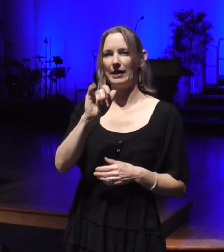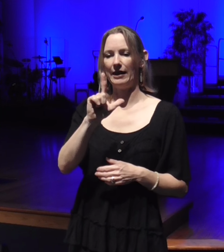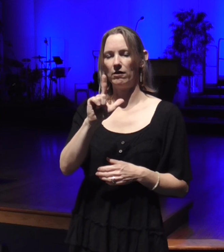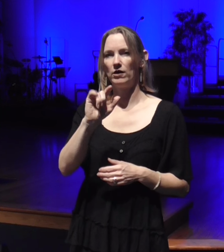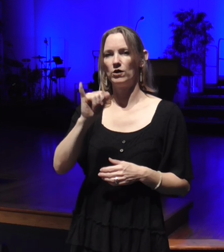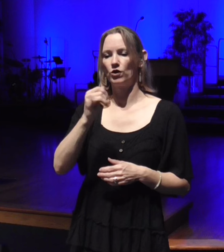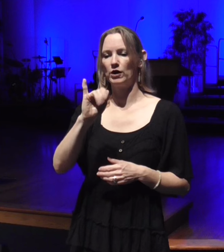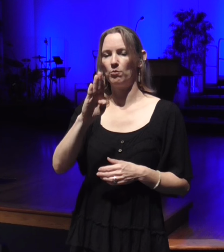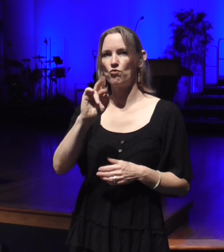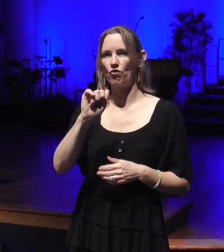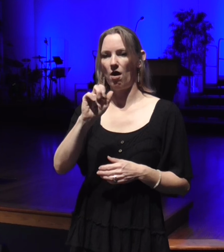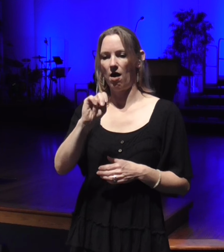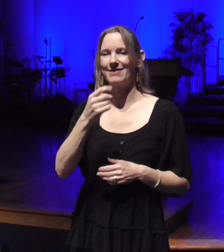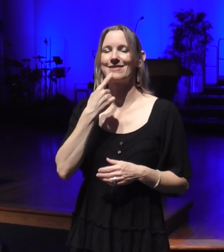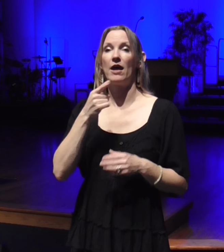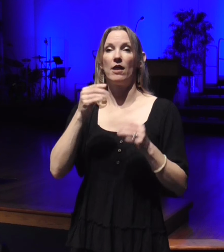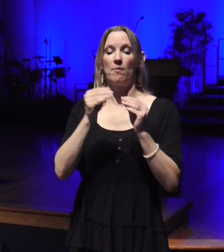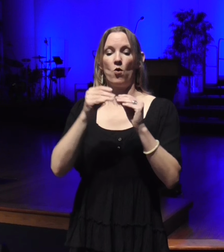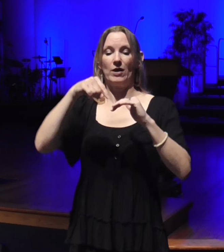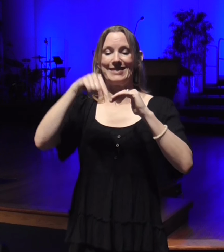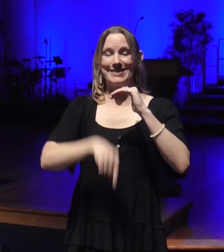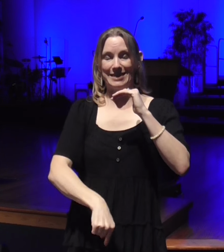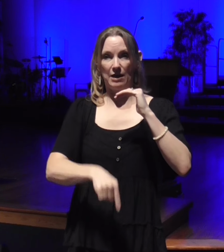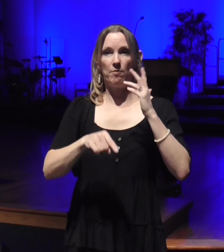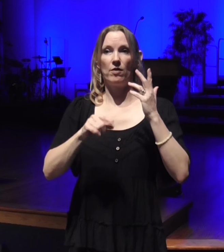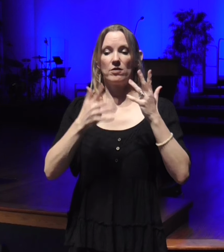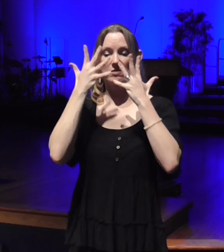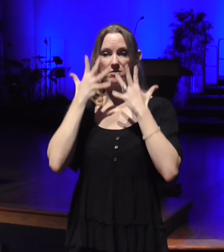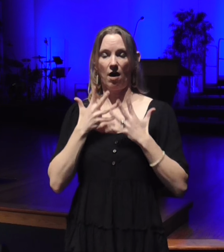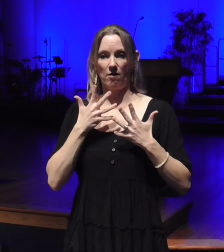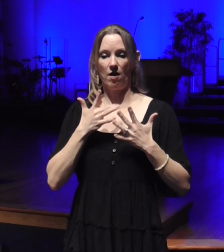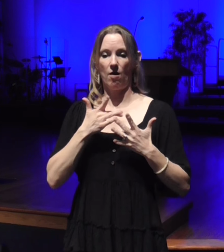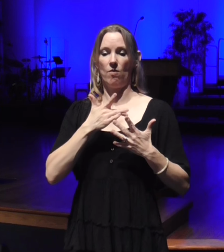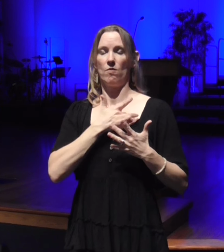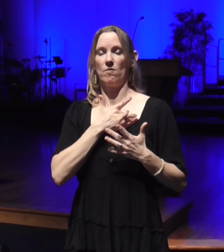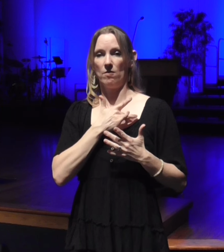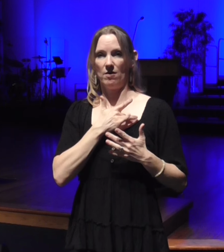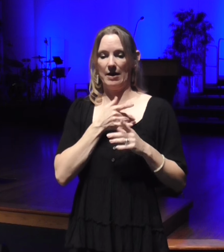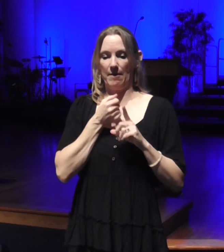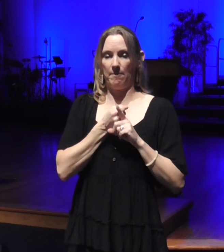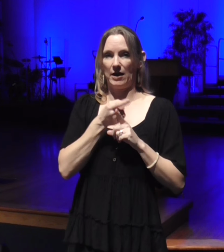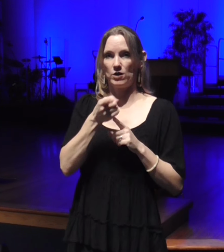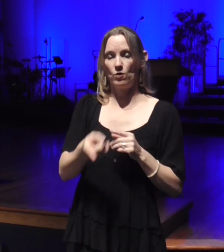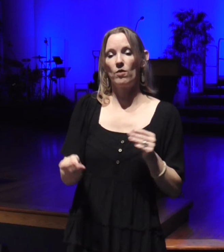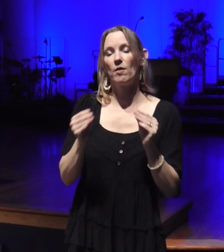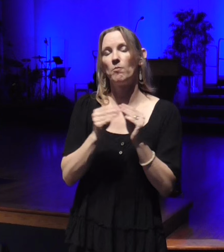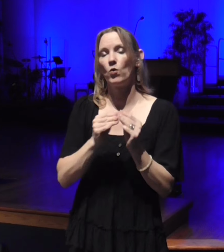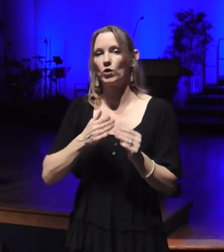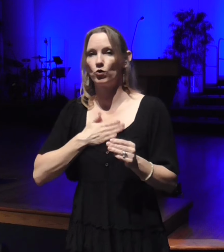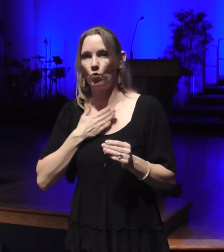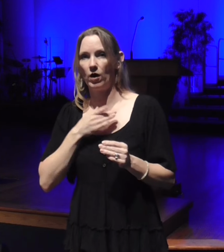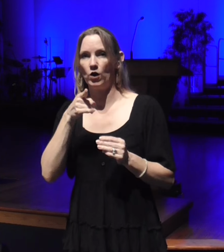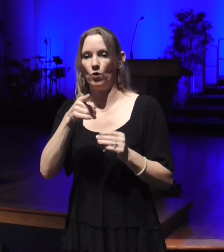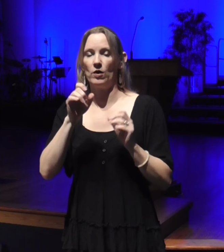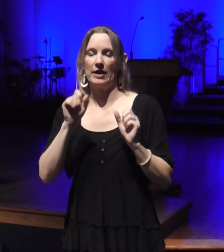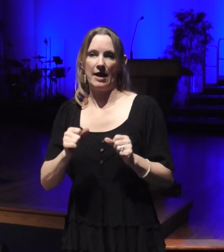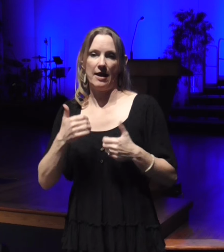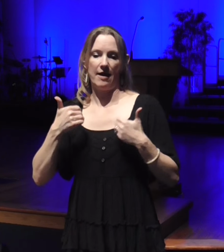this way. He said, the deeper that sorrow carves into your being, the more joy you can contain.